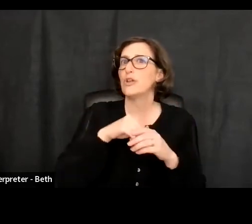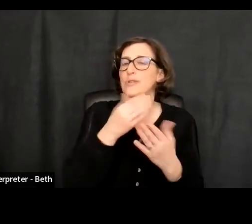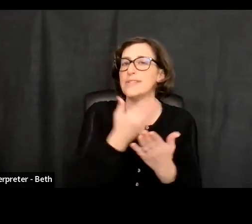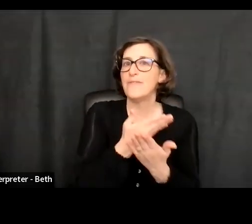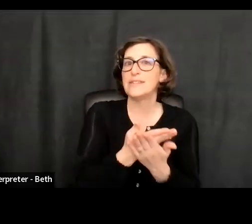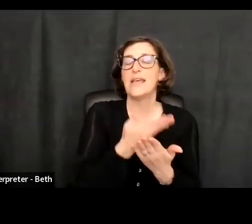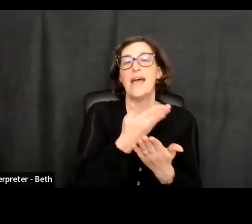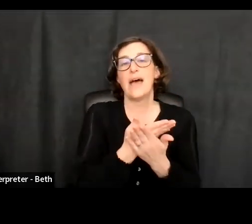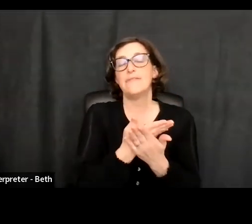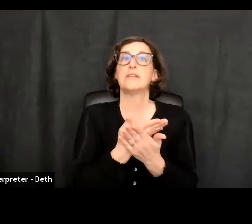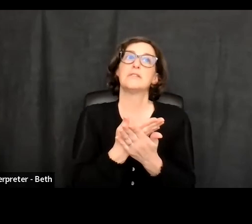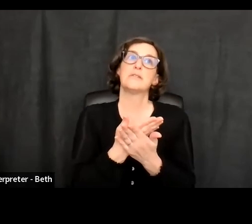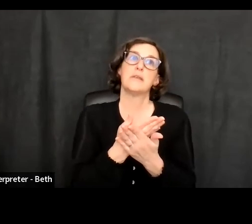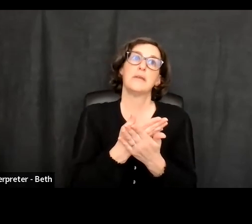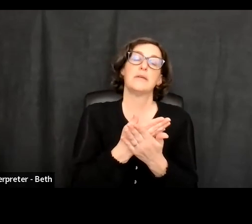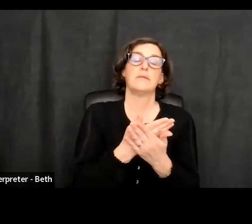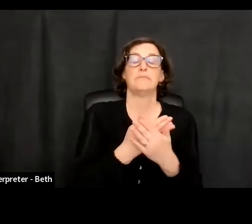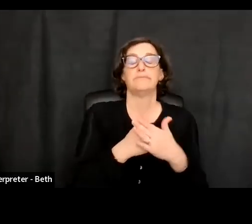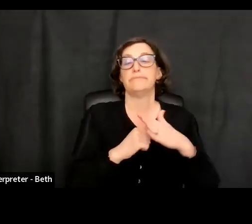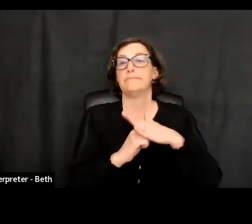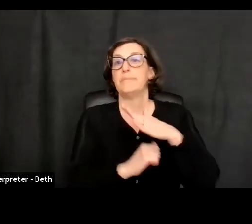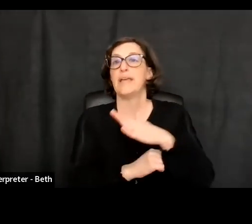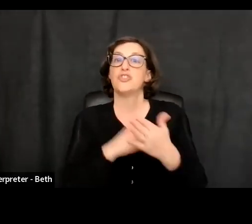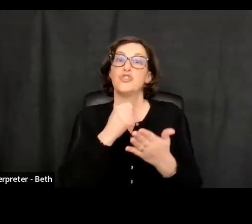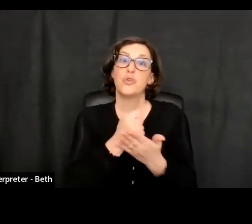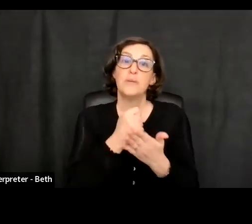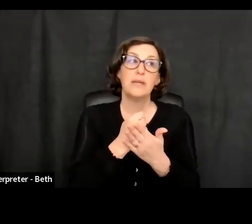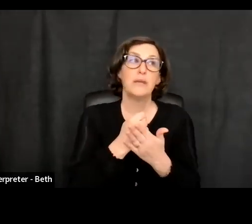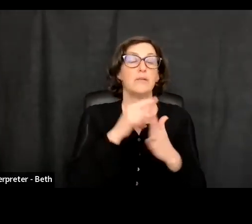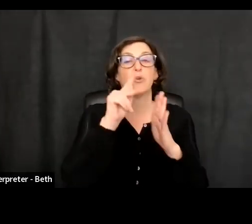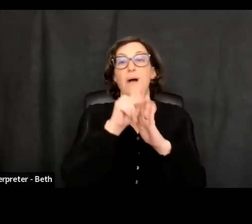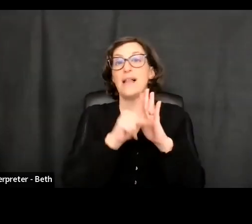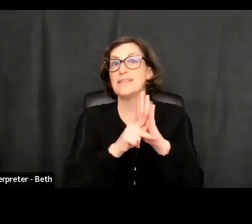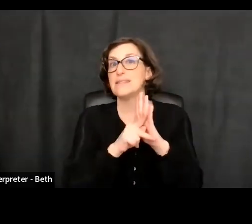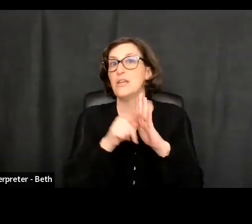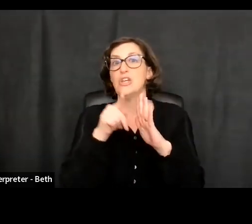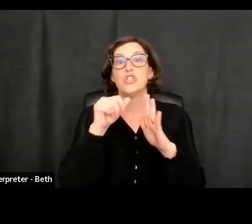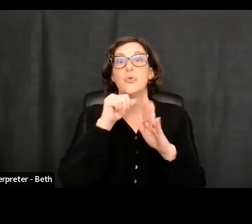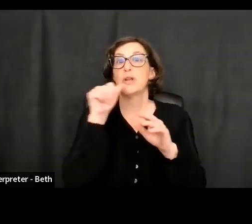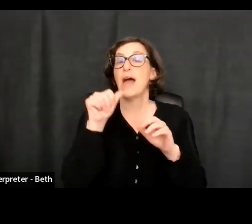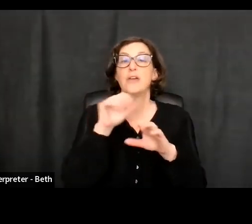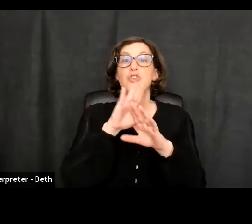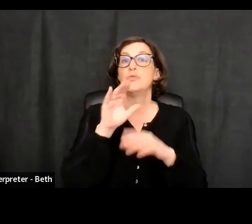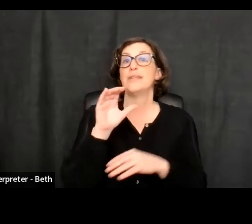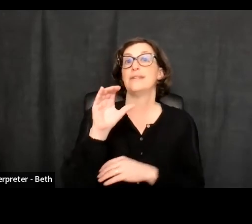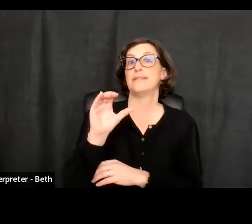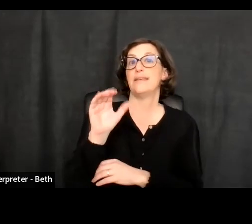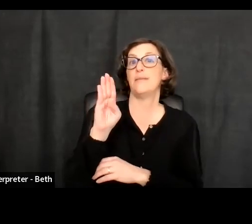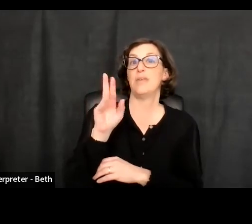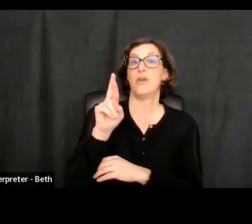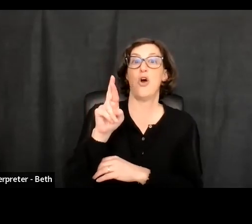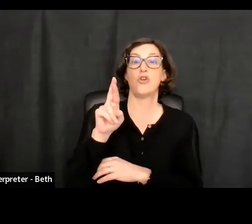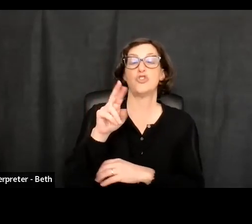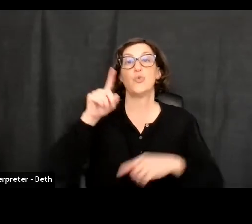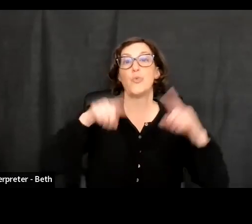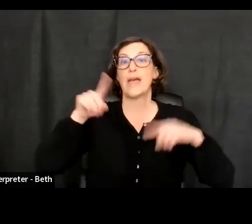or evidence-based policy. So clearly you're not using CDR to conduct randomized controlled